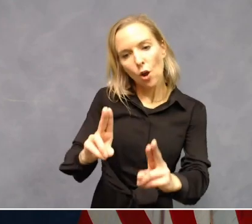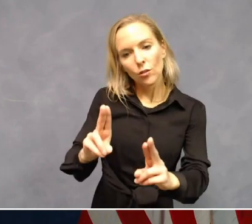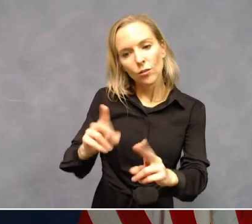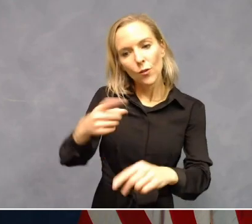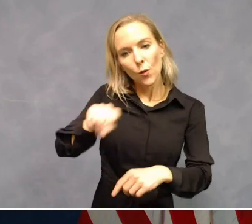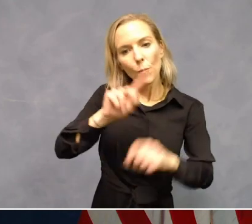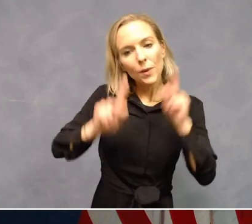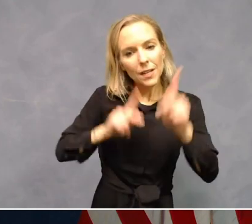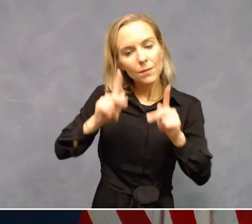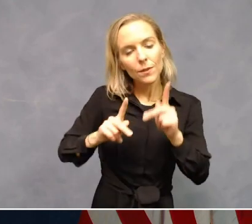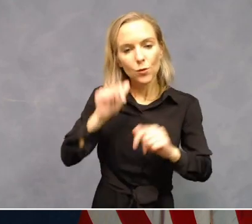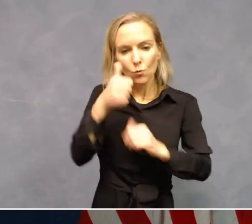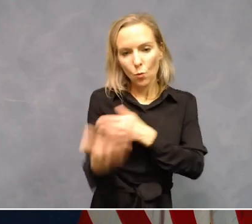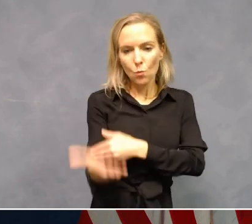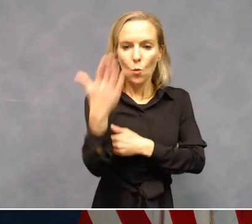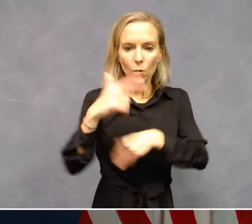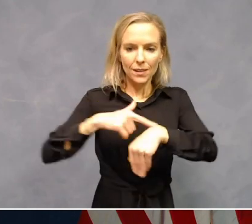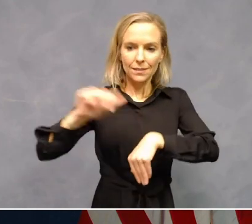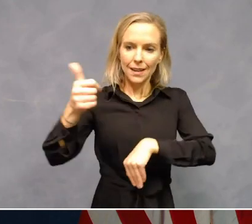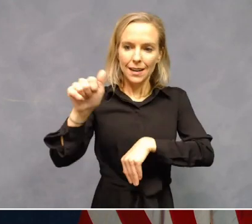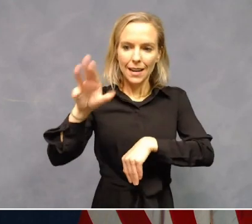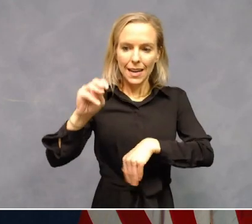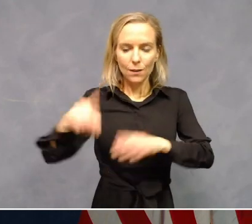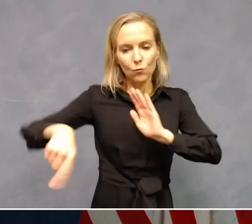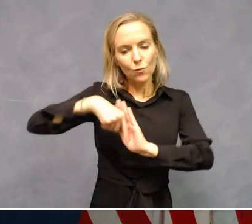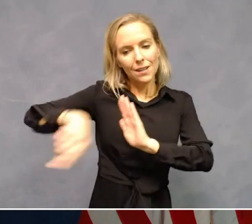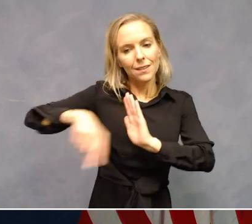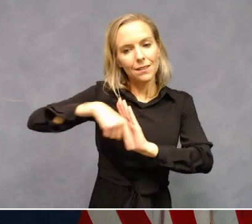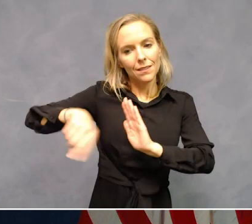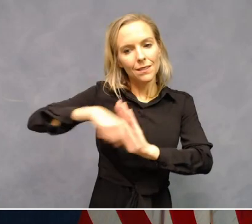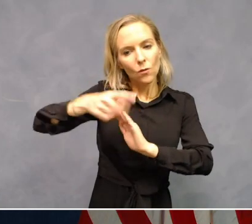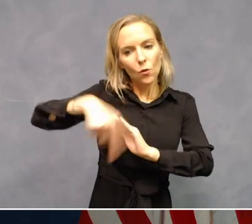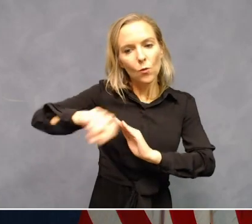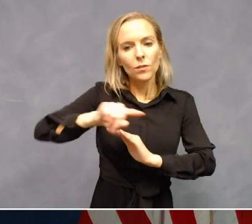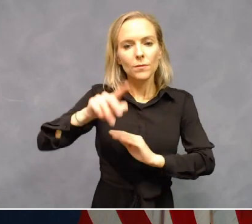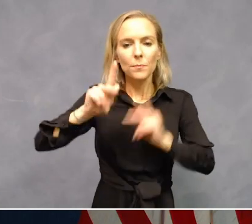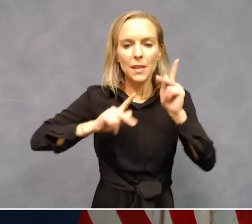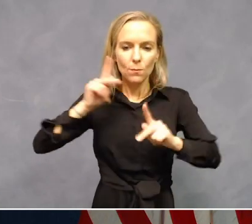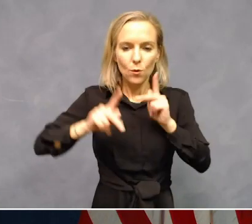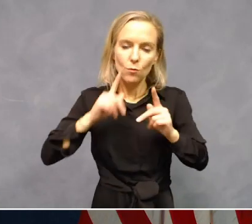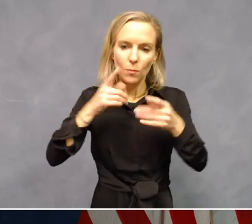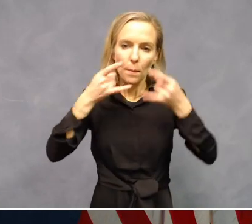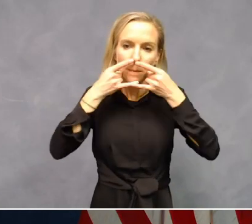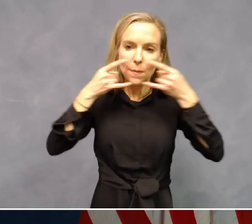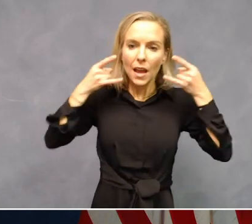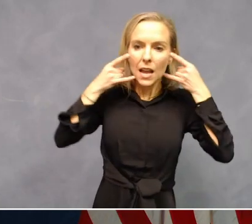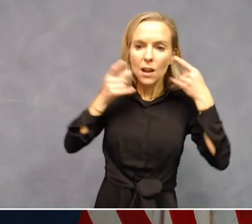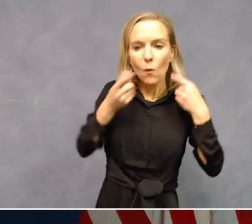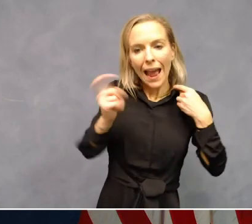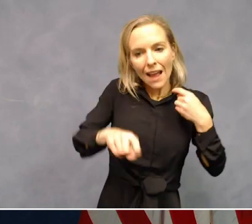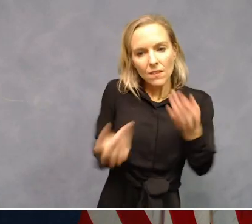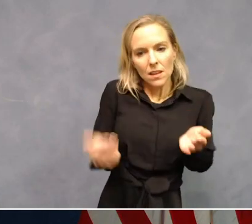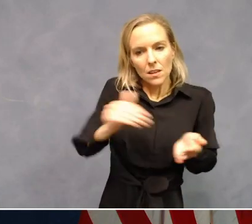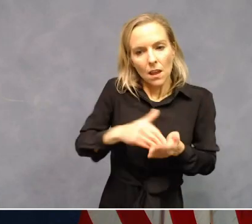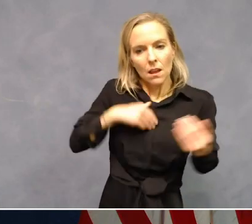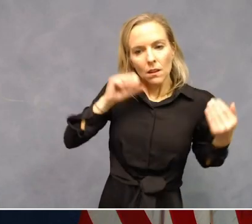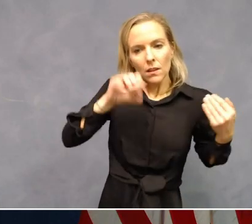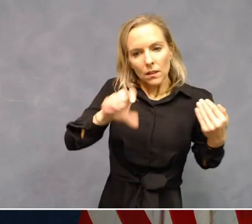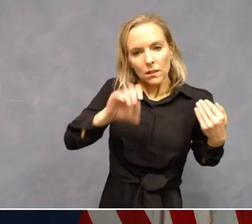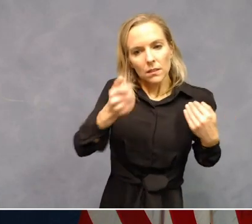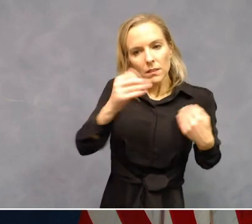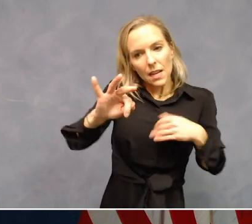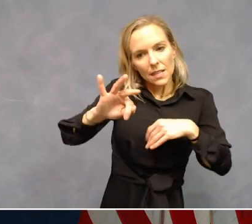in honor of these 19 people. And please put on your mask to make sure we don't have to read 19 more names. And even